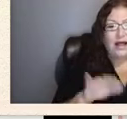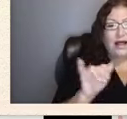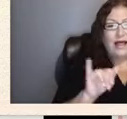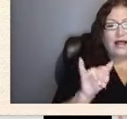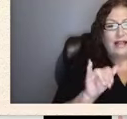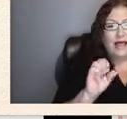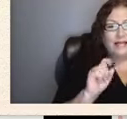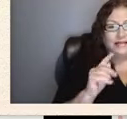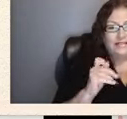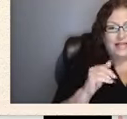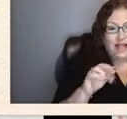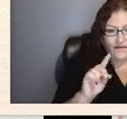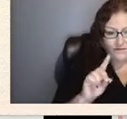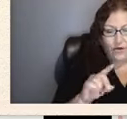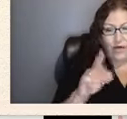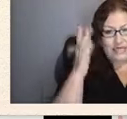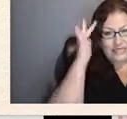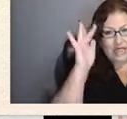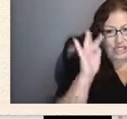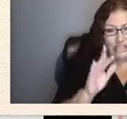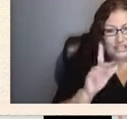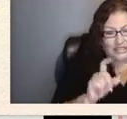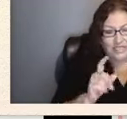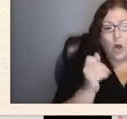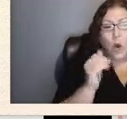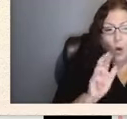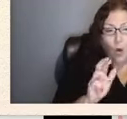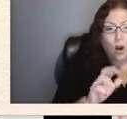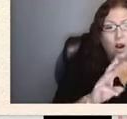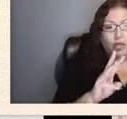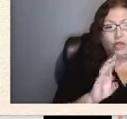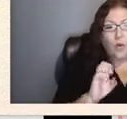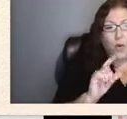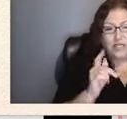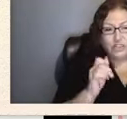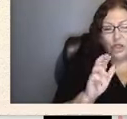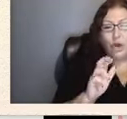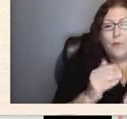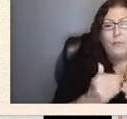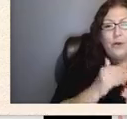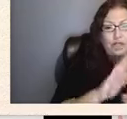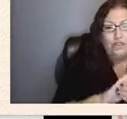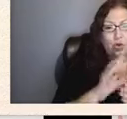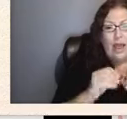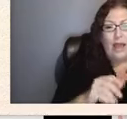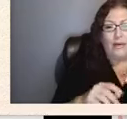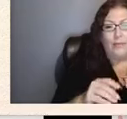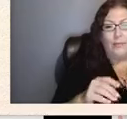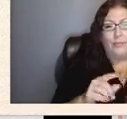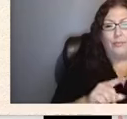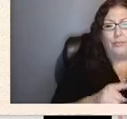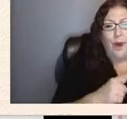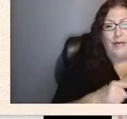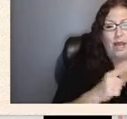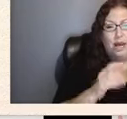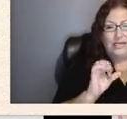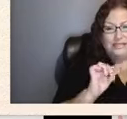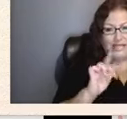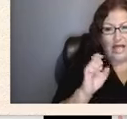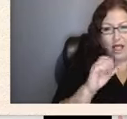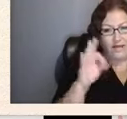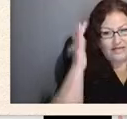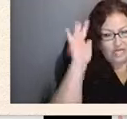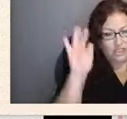Stanford-Binet Intelligence Test or the Wechsler Preschool and Primary Scales of Intelligence, tests